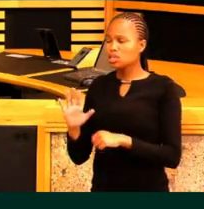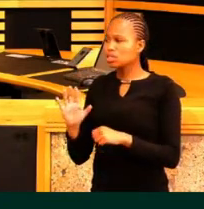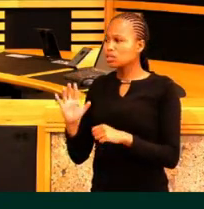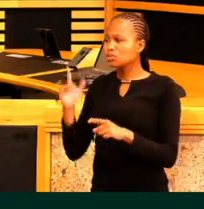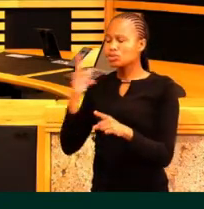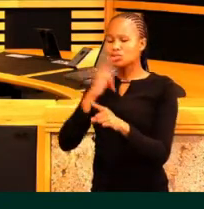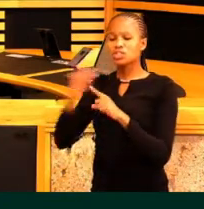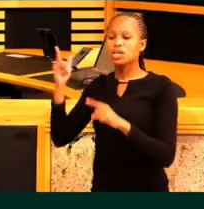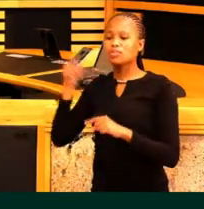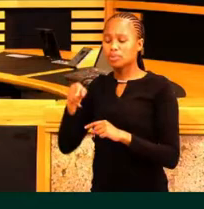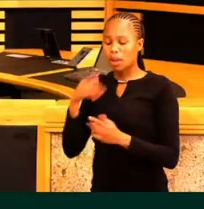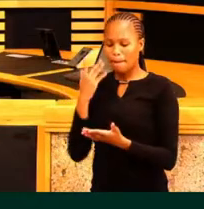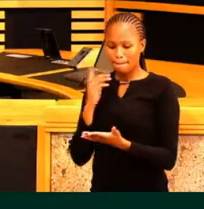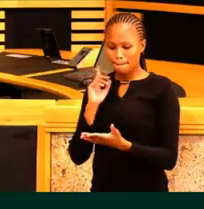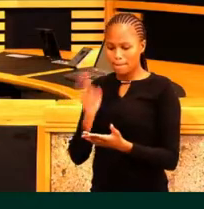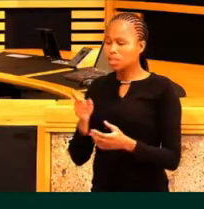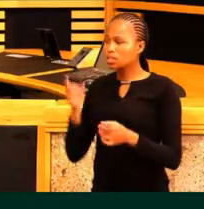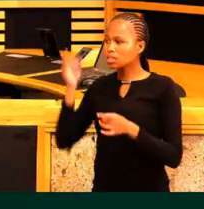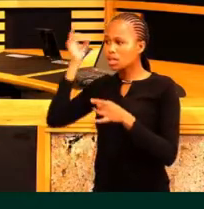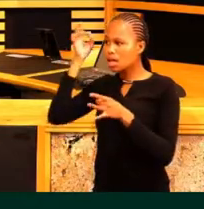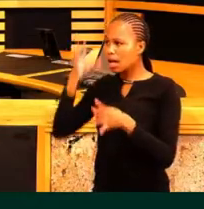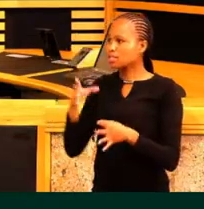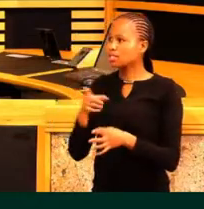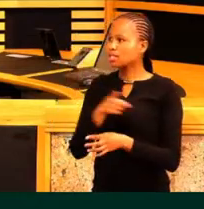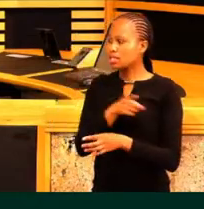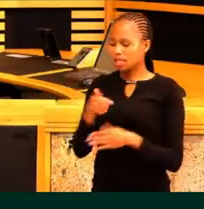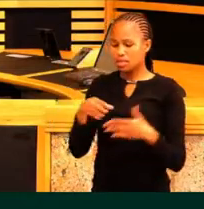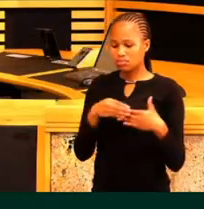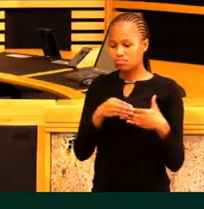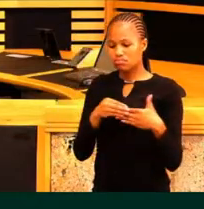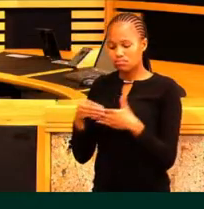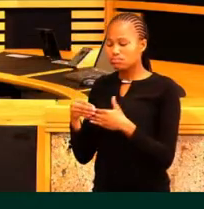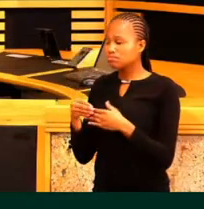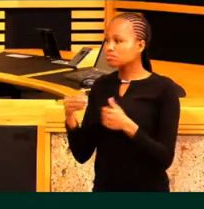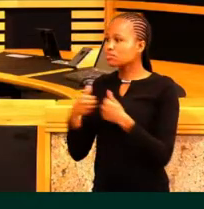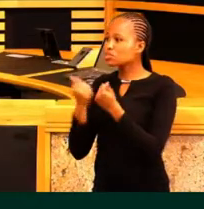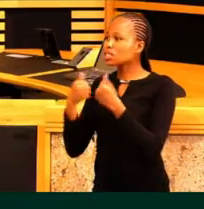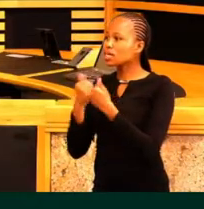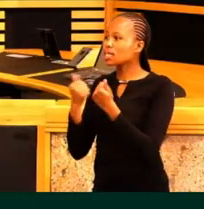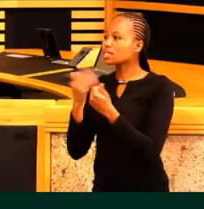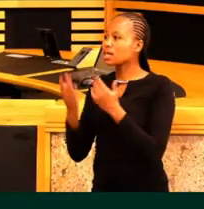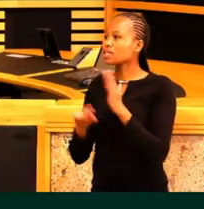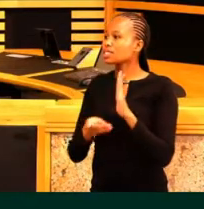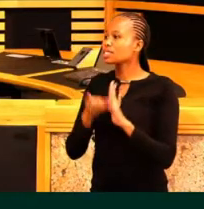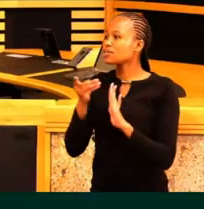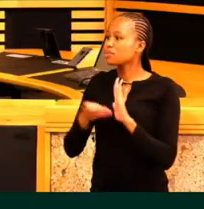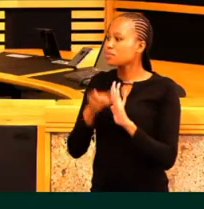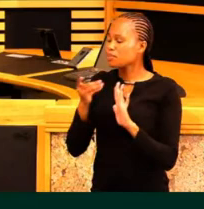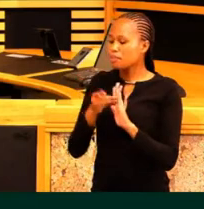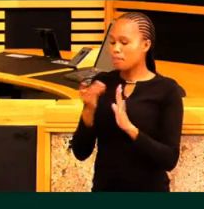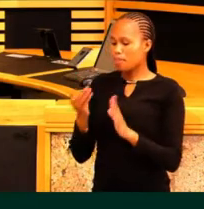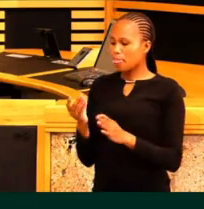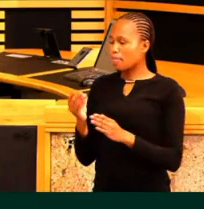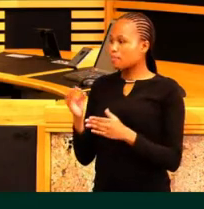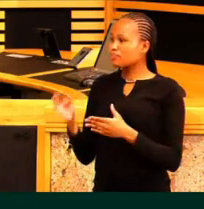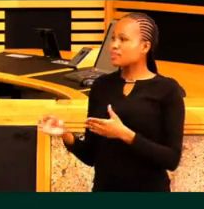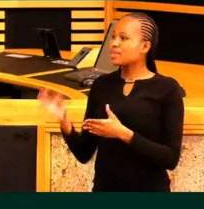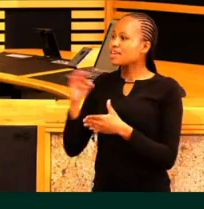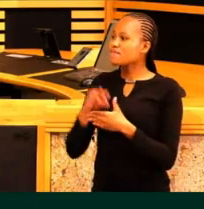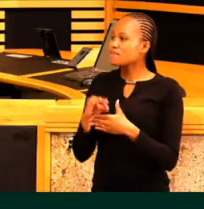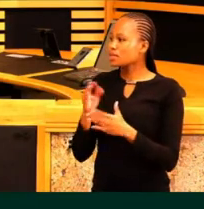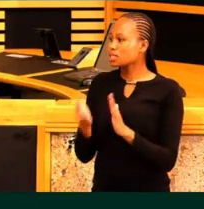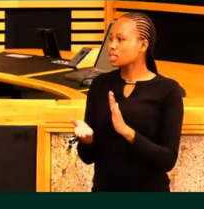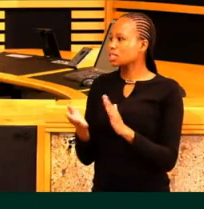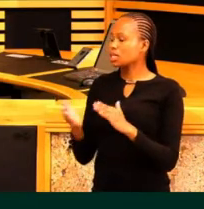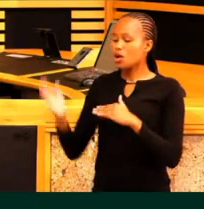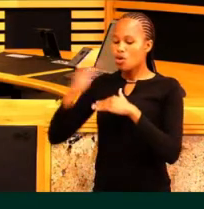exactly address these Legacy challenges of underdevelopment disinvestment high unemployment